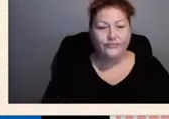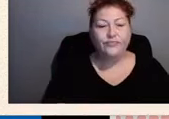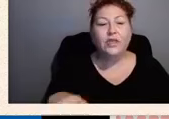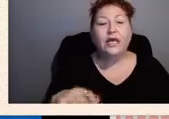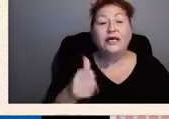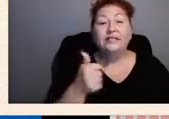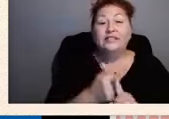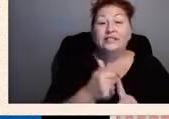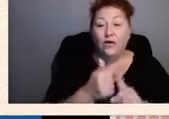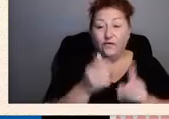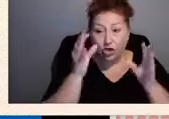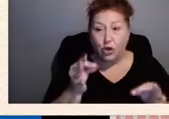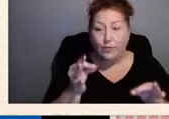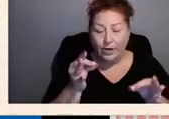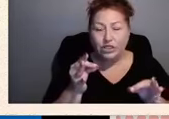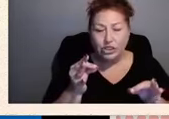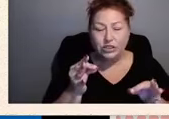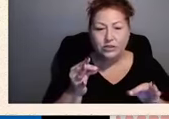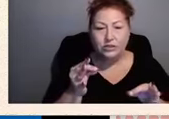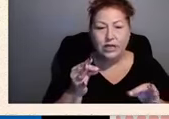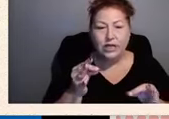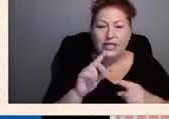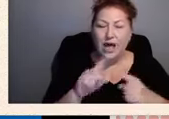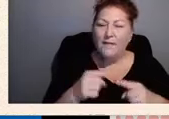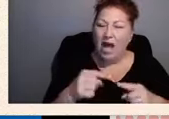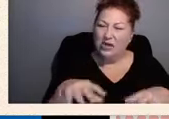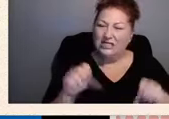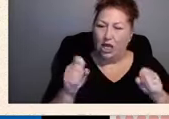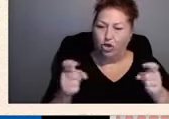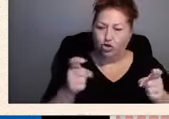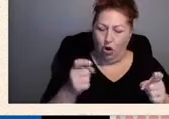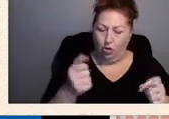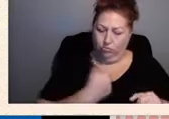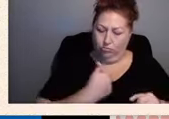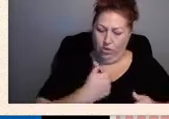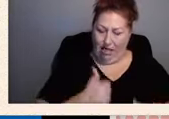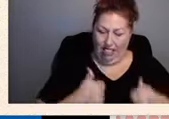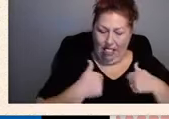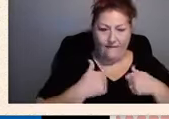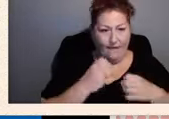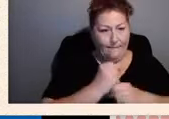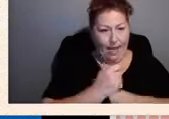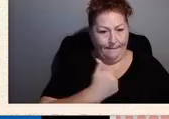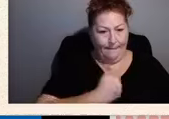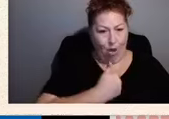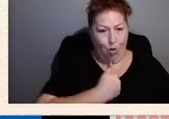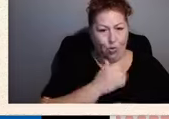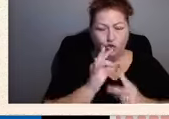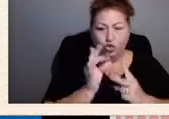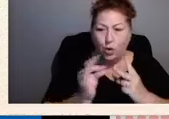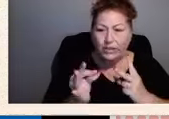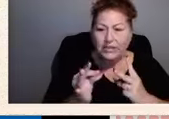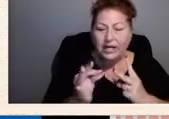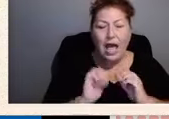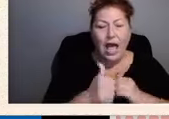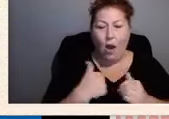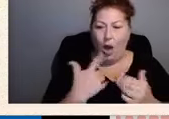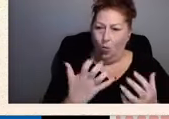Self-determination is about taking control of your own life and making your own choices about how you want to live your